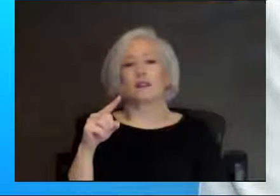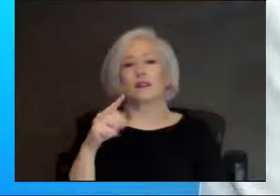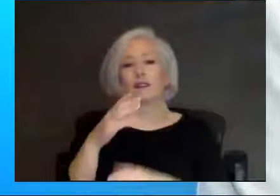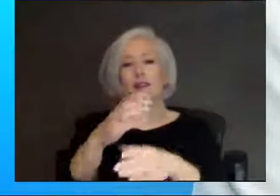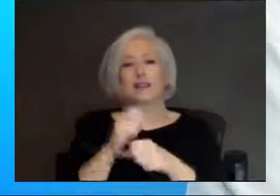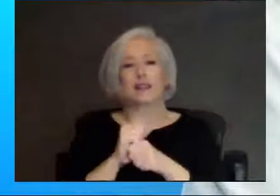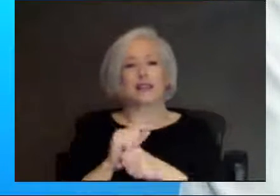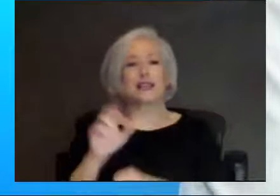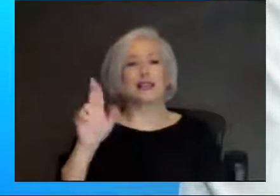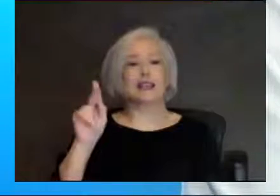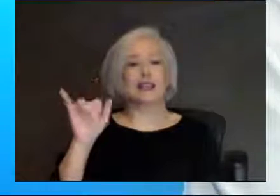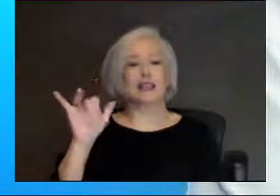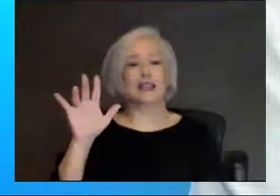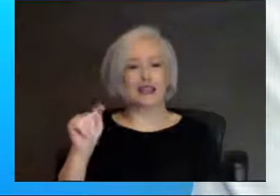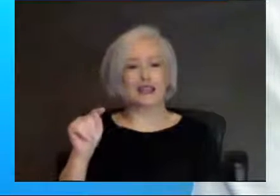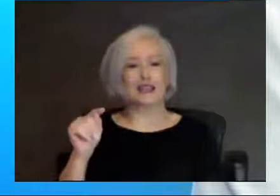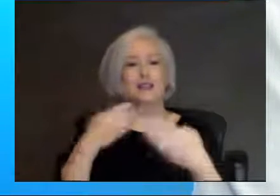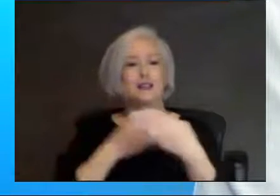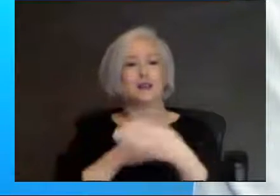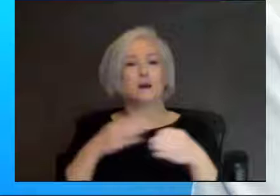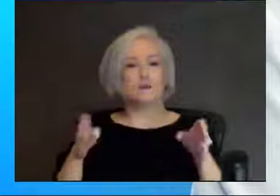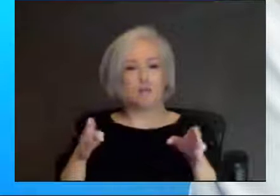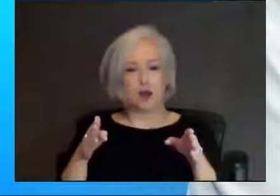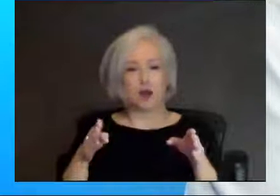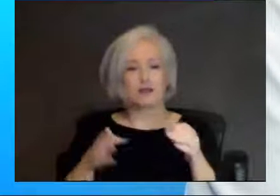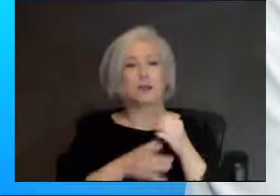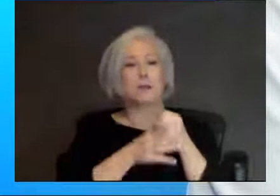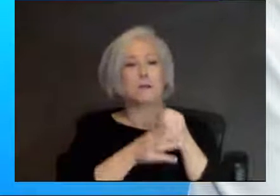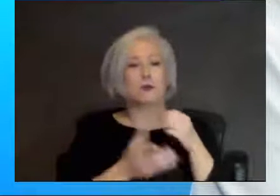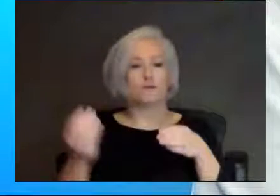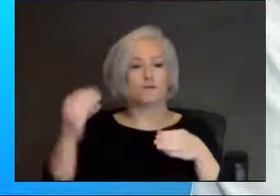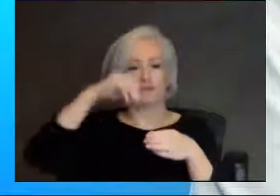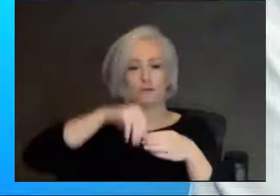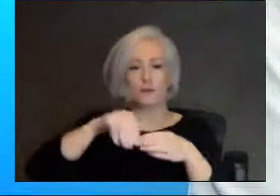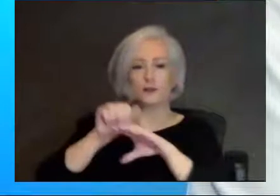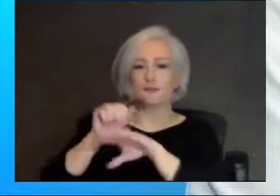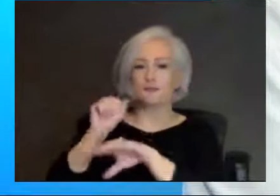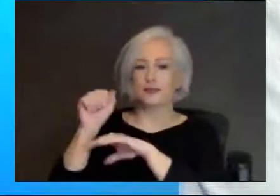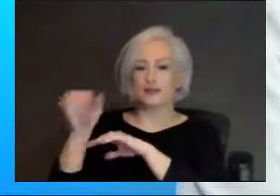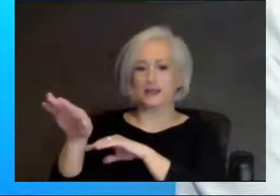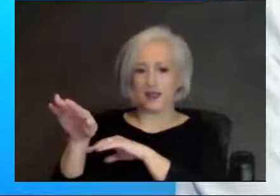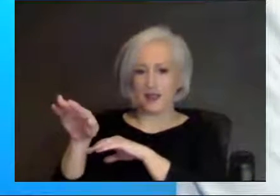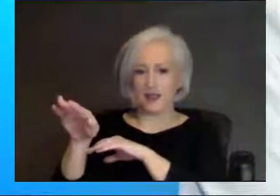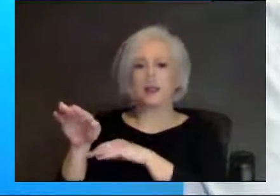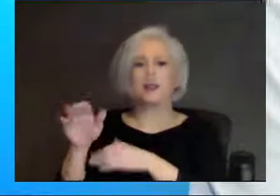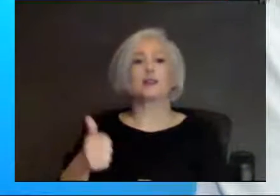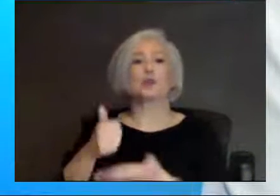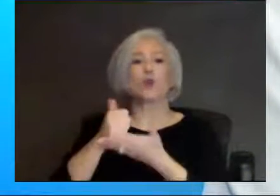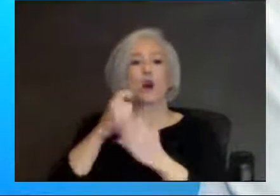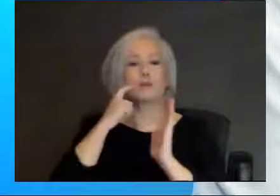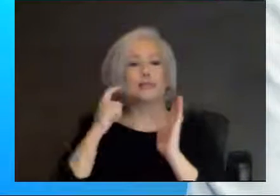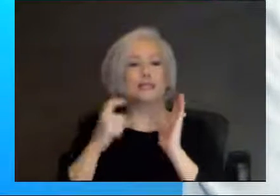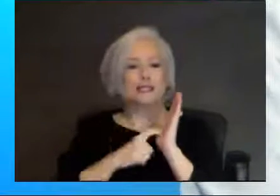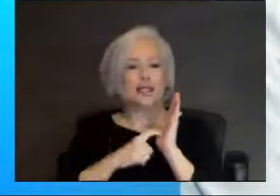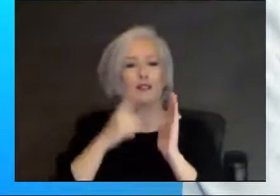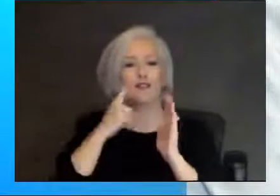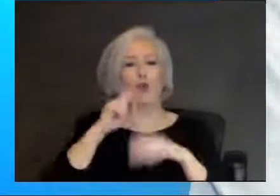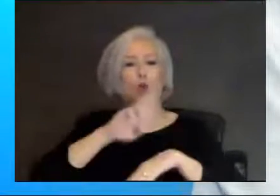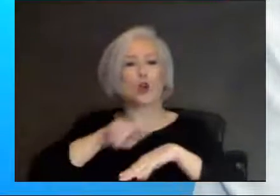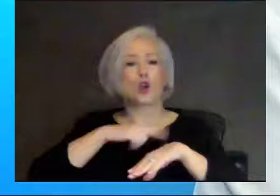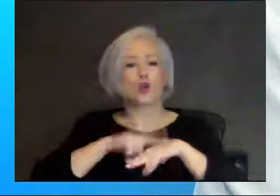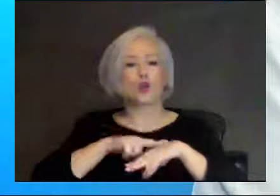the mail and then sending back a stool sample to detect colon cancer for normal risk patients.